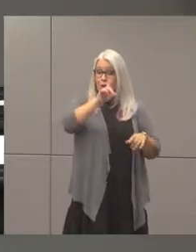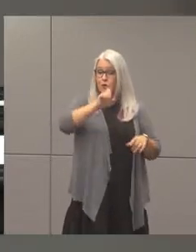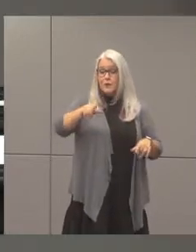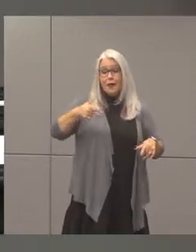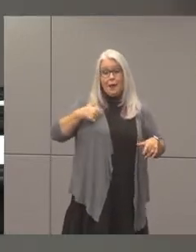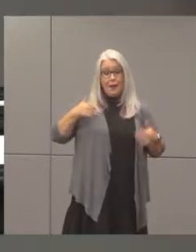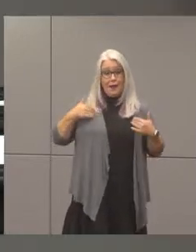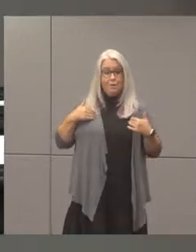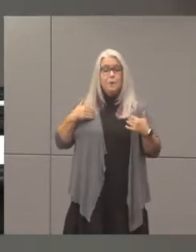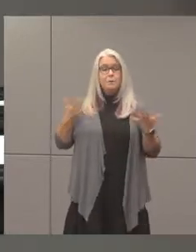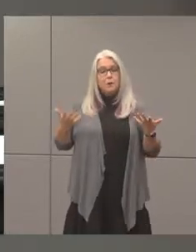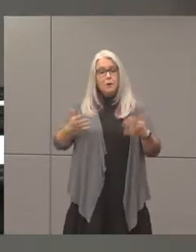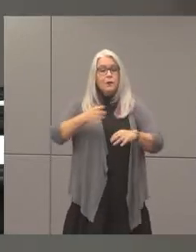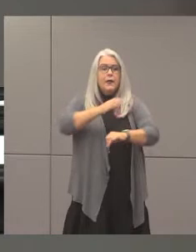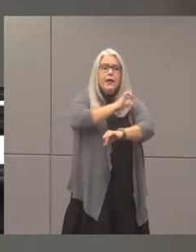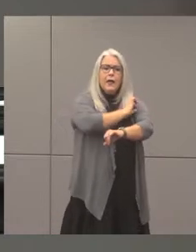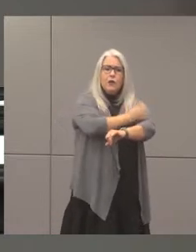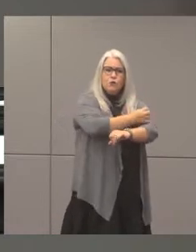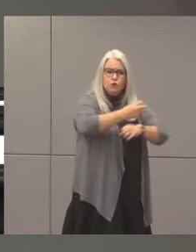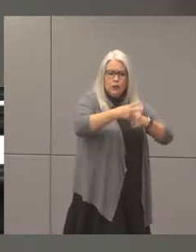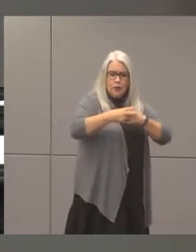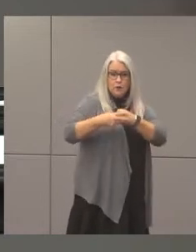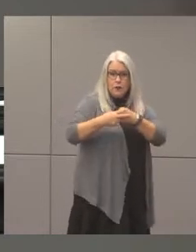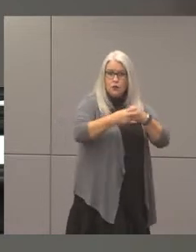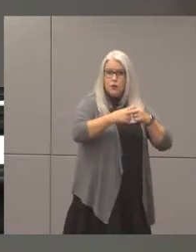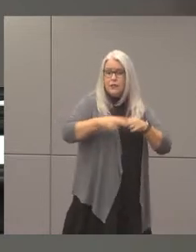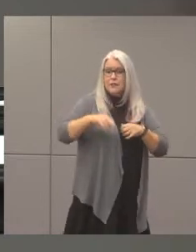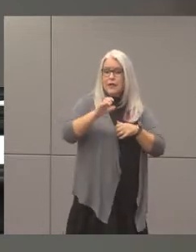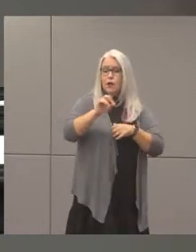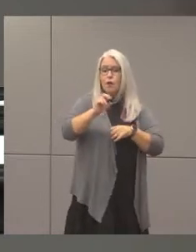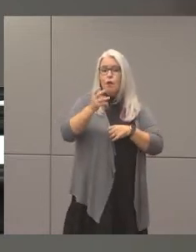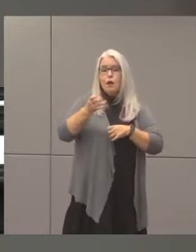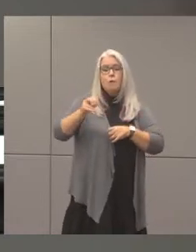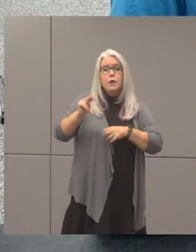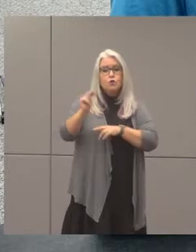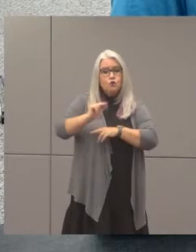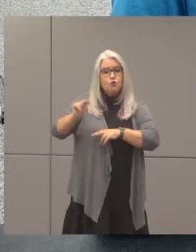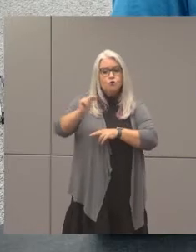the energy conservation, is it going to be a carbon neutral building when it's done?